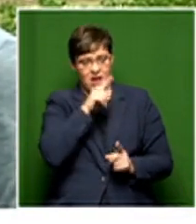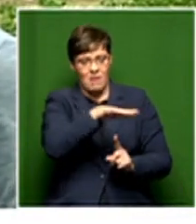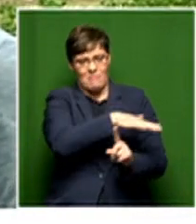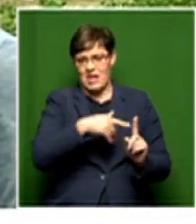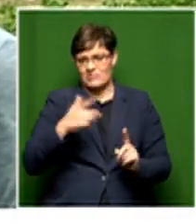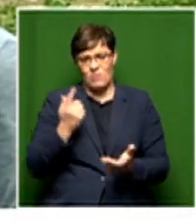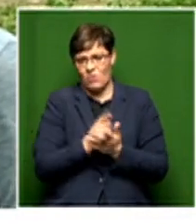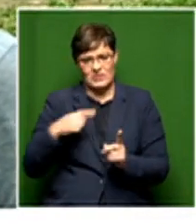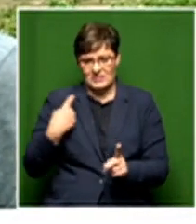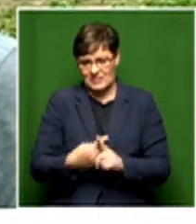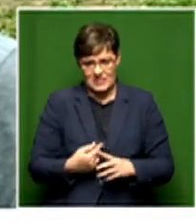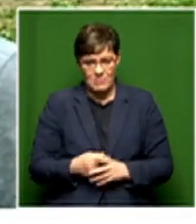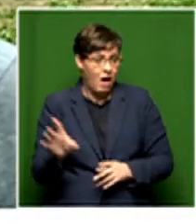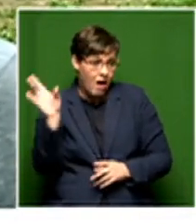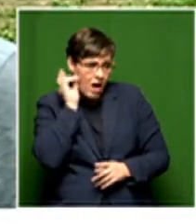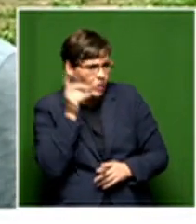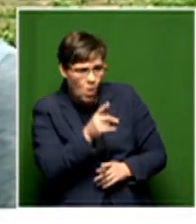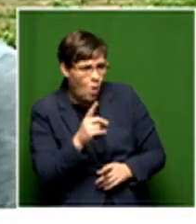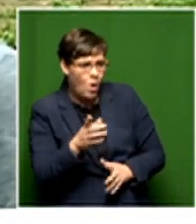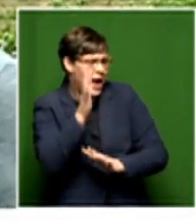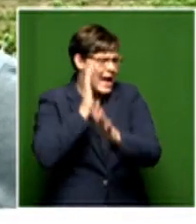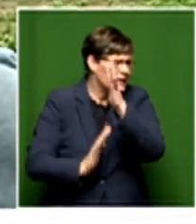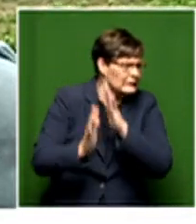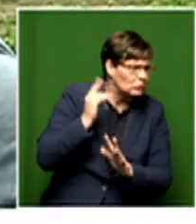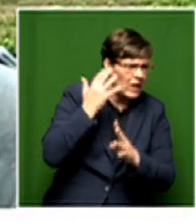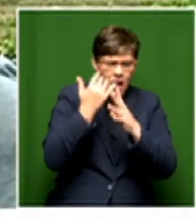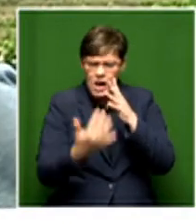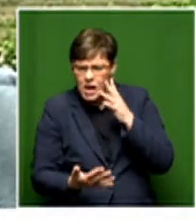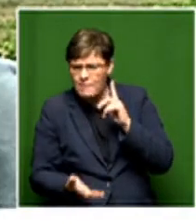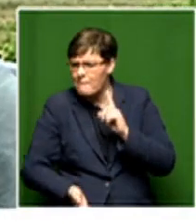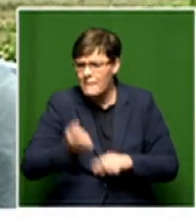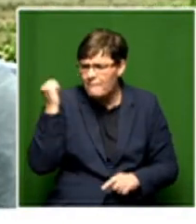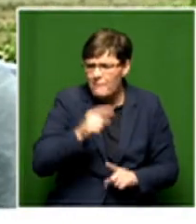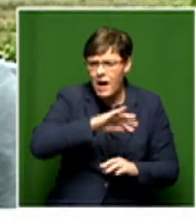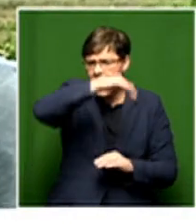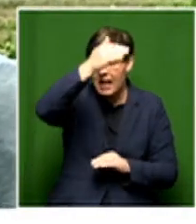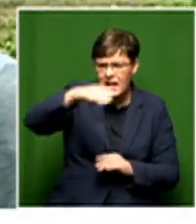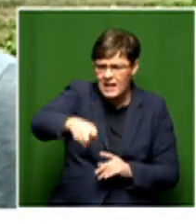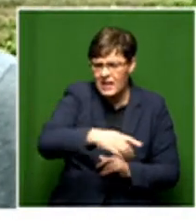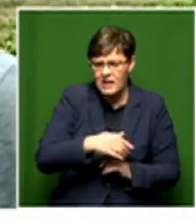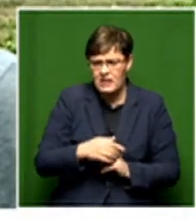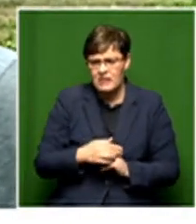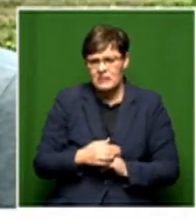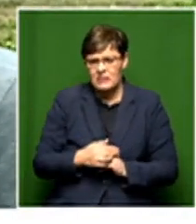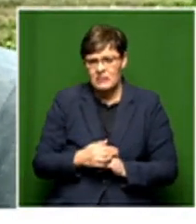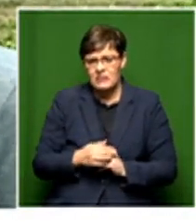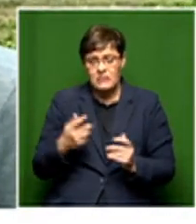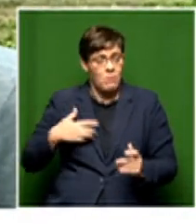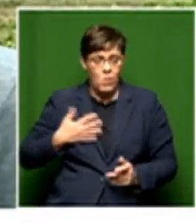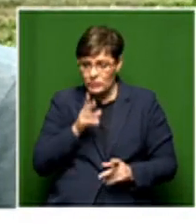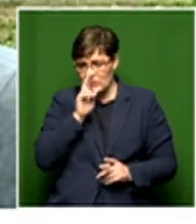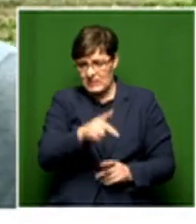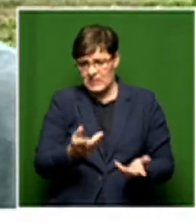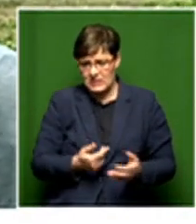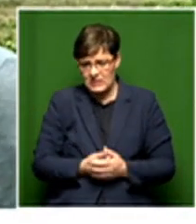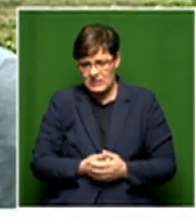Mapungubwe ever since I've heard about it, the whole history behind the discovery on the hilltop and everything. I've always wanted to